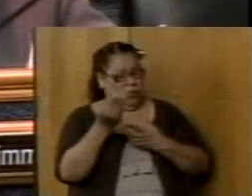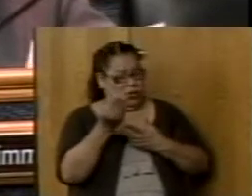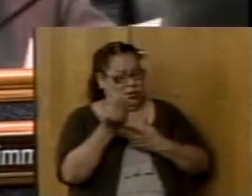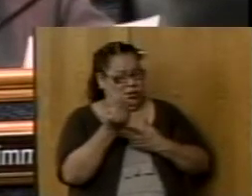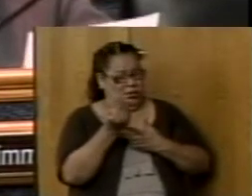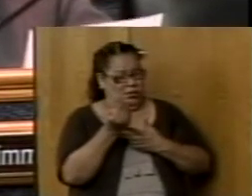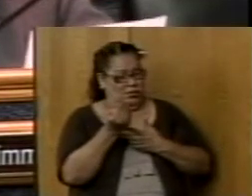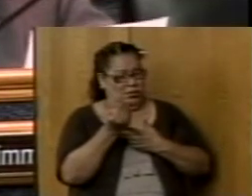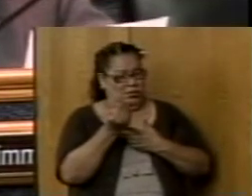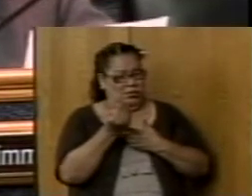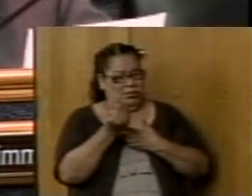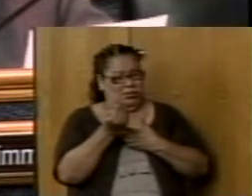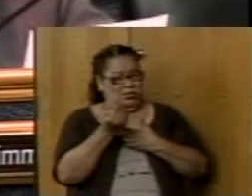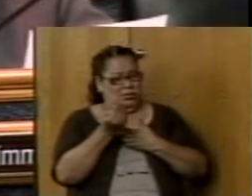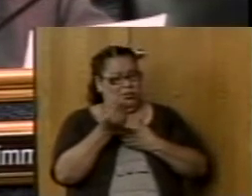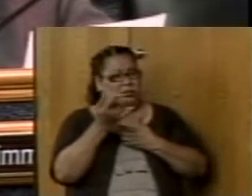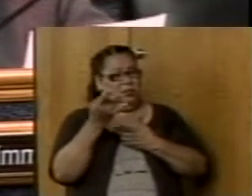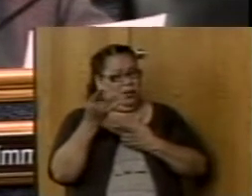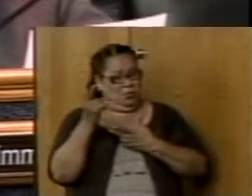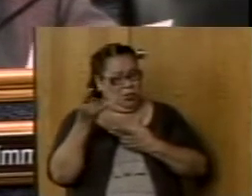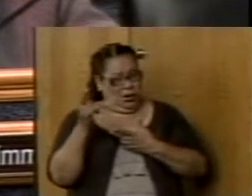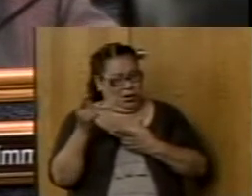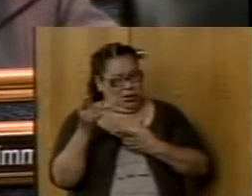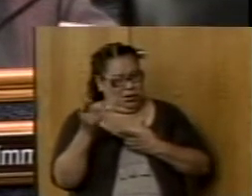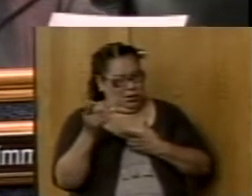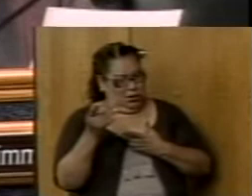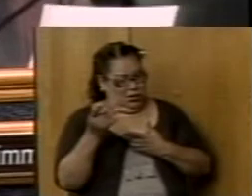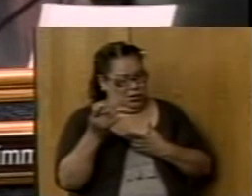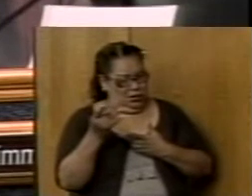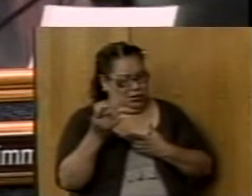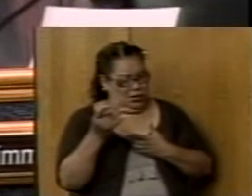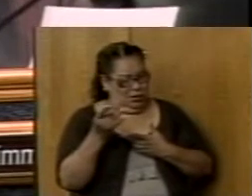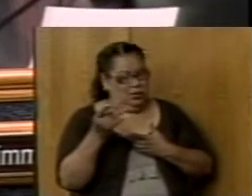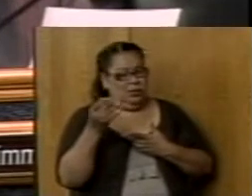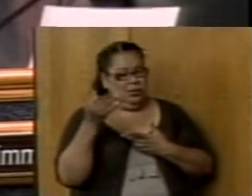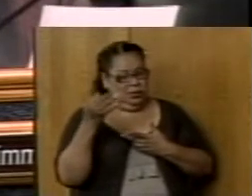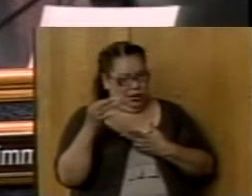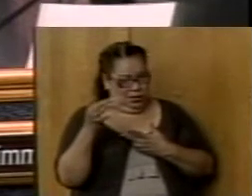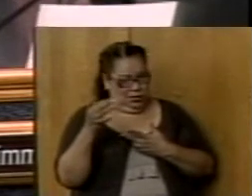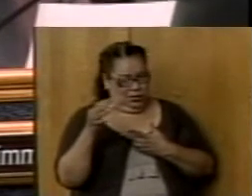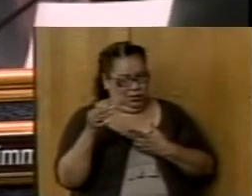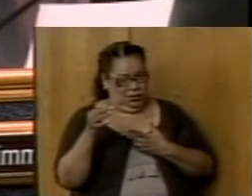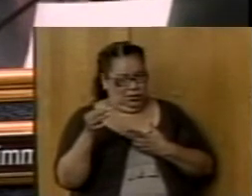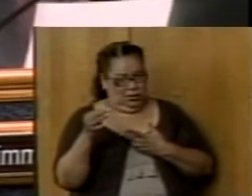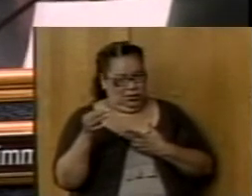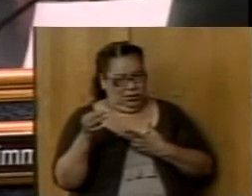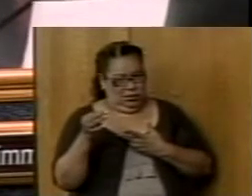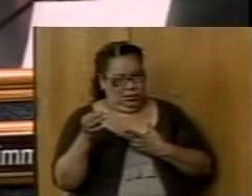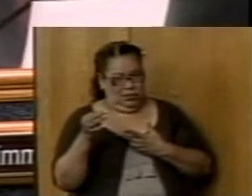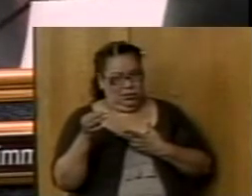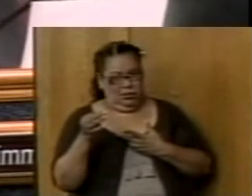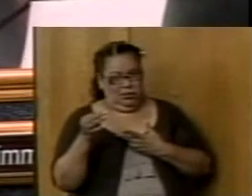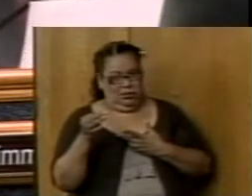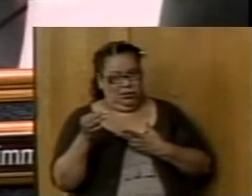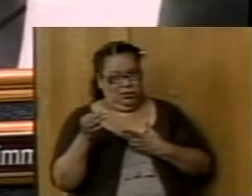14, number 18, number 19.